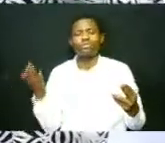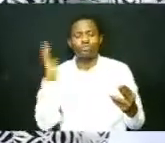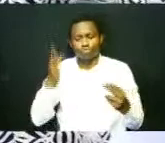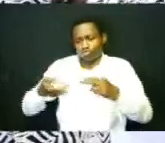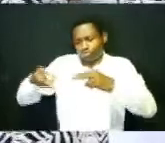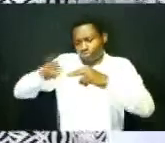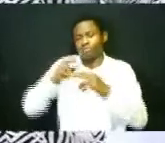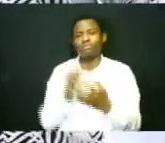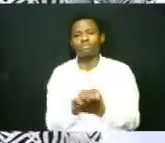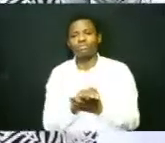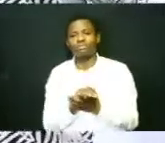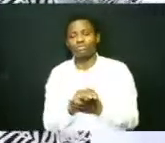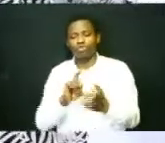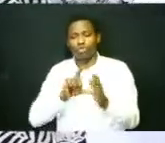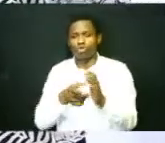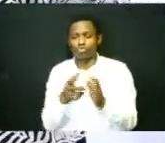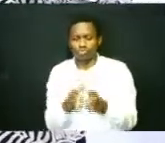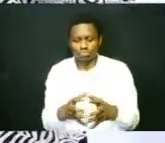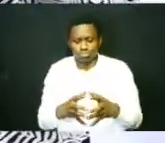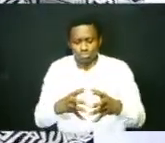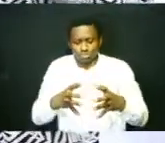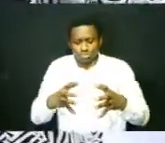Expand our